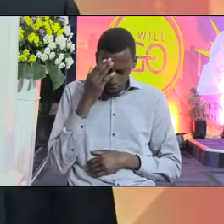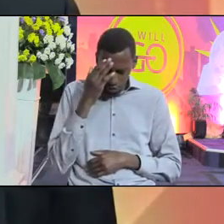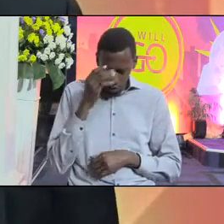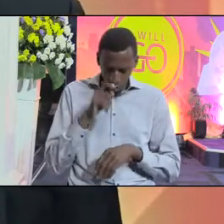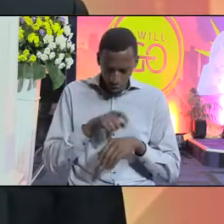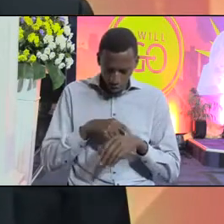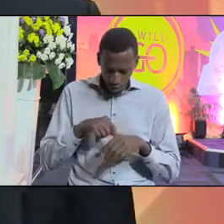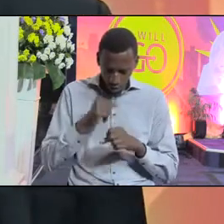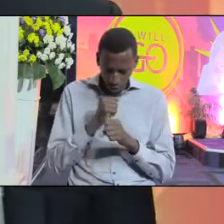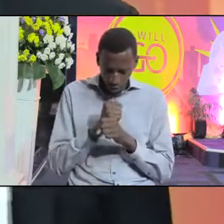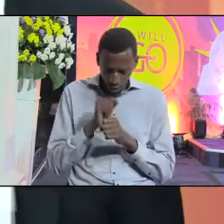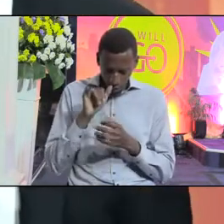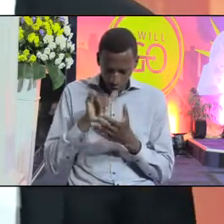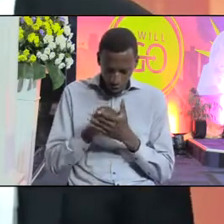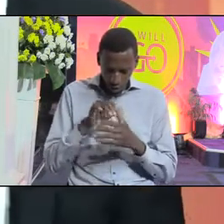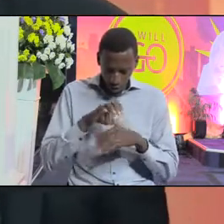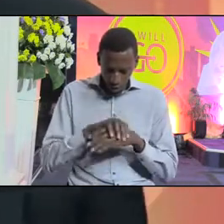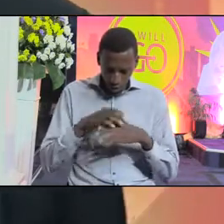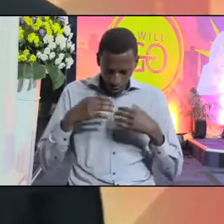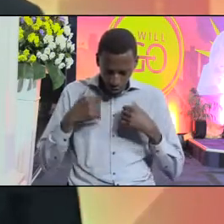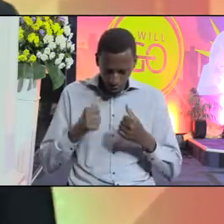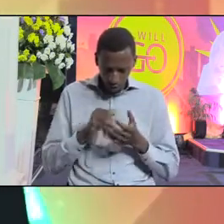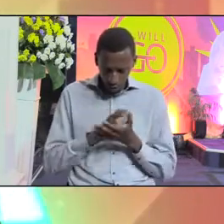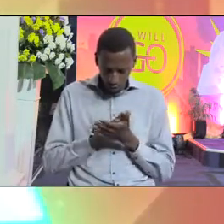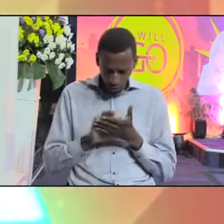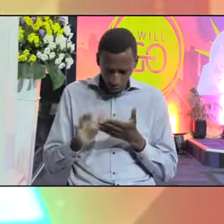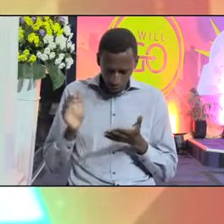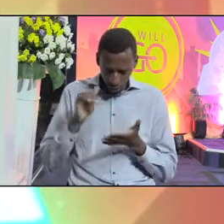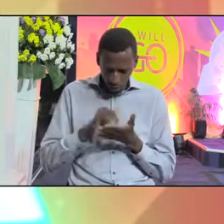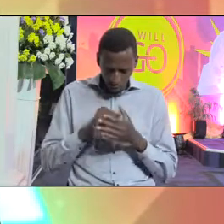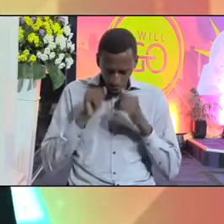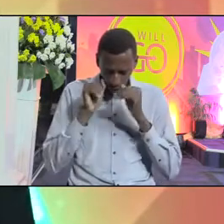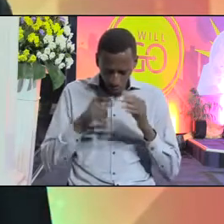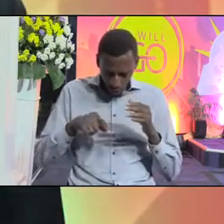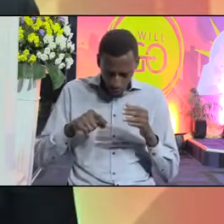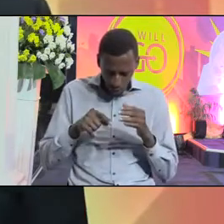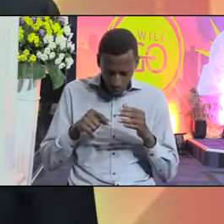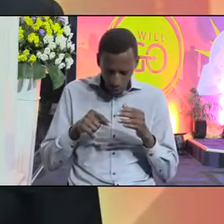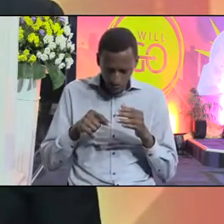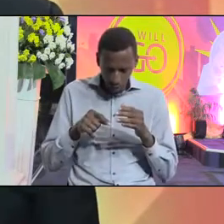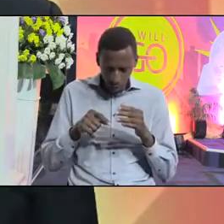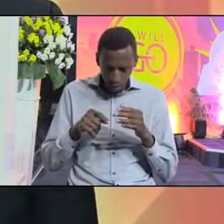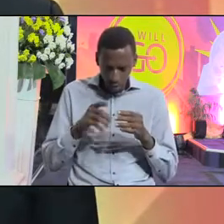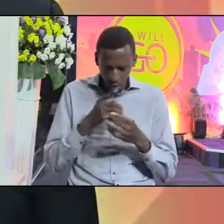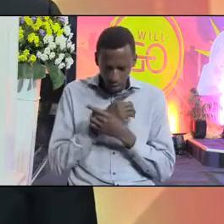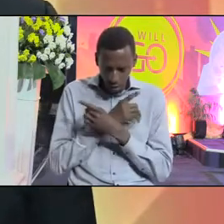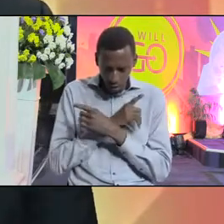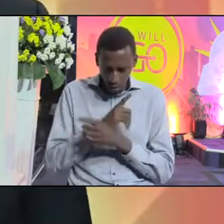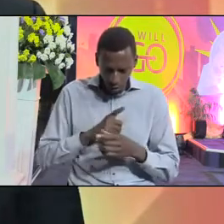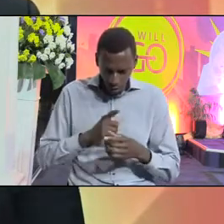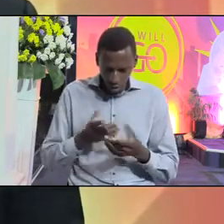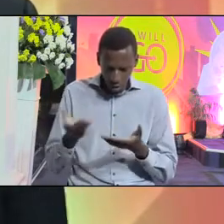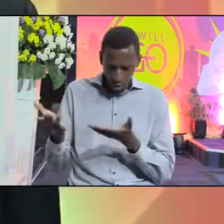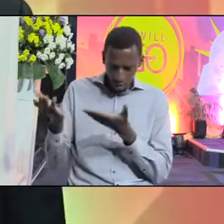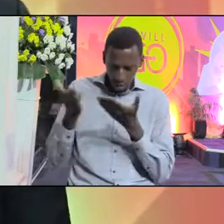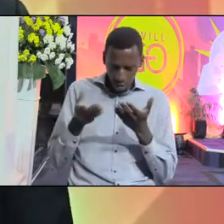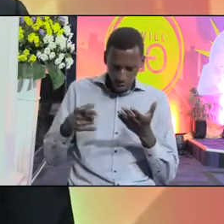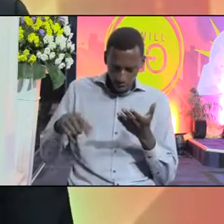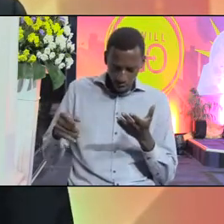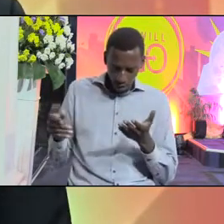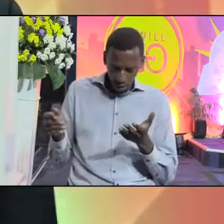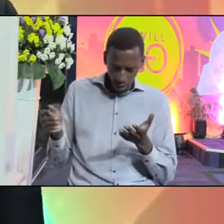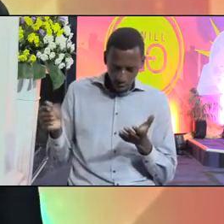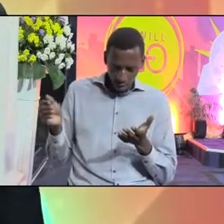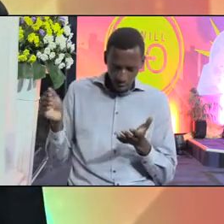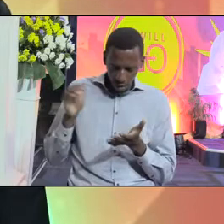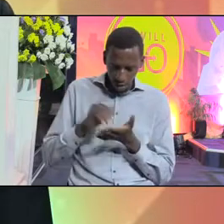that, we'll find healing and refreshment. Bless us all, dear God. Bring us again for our next appointment, because you have got a word for us. And